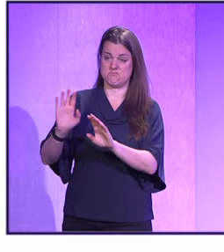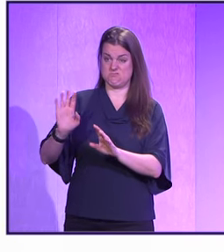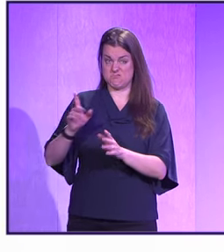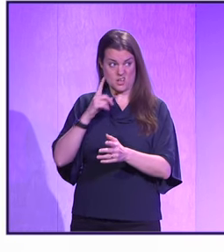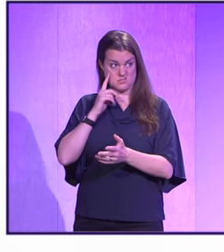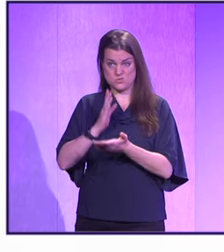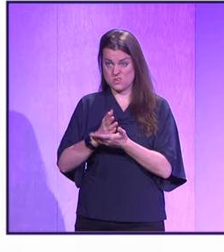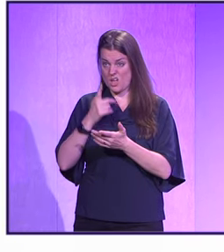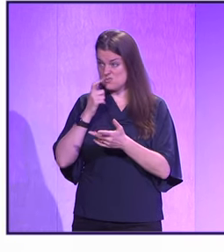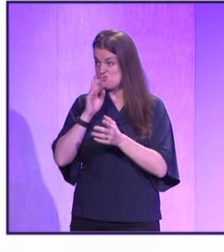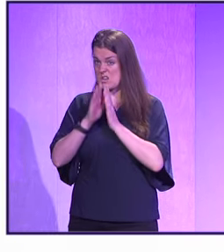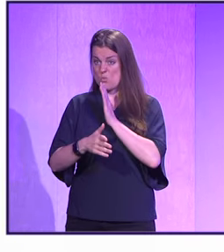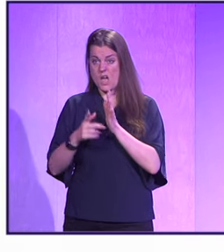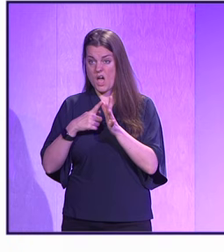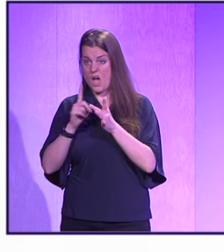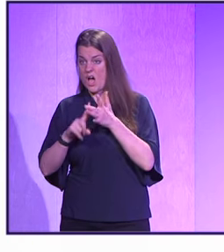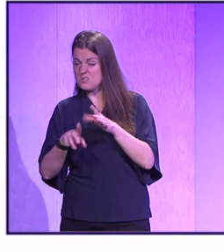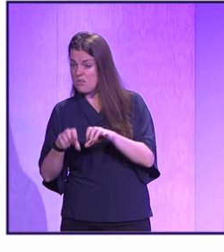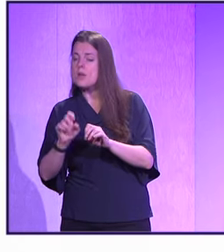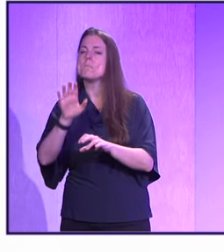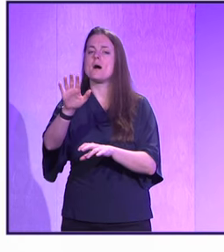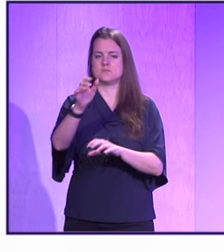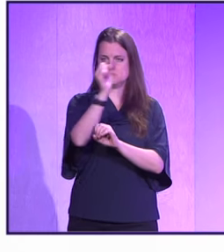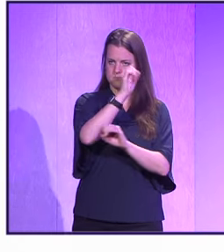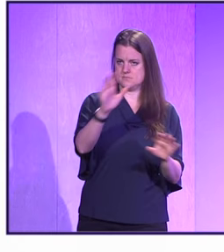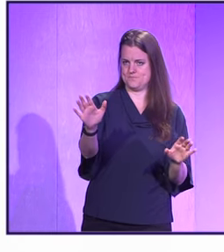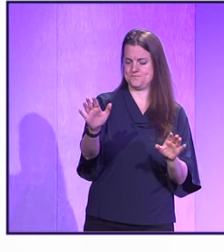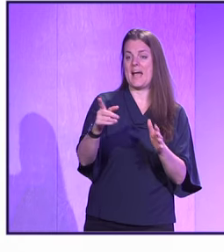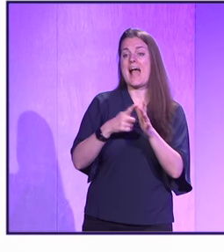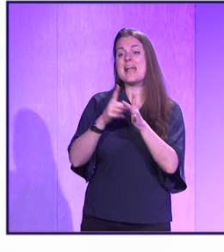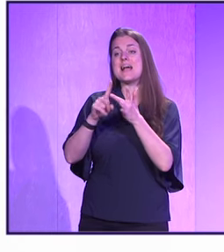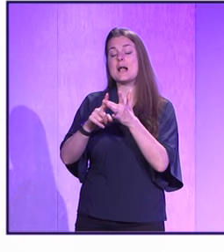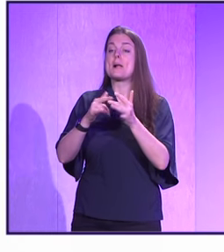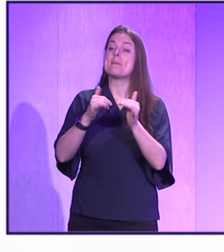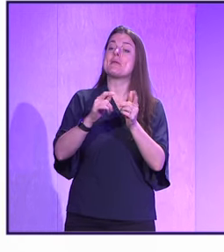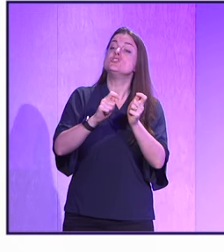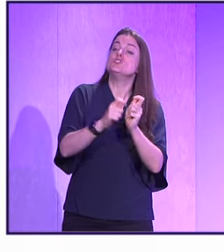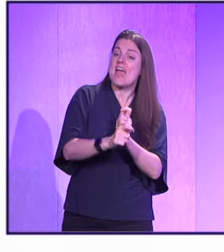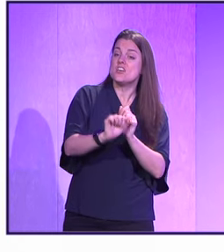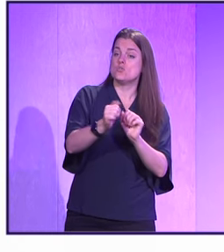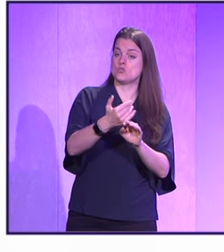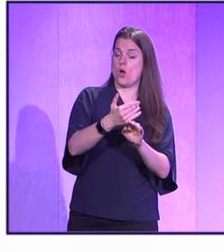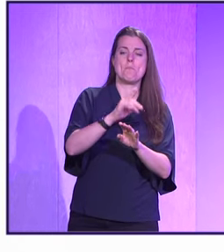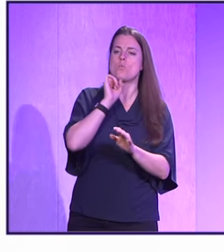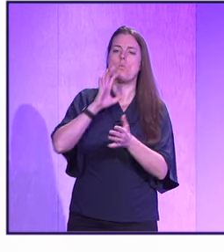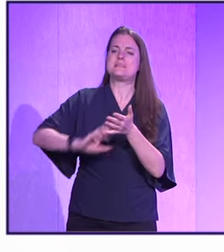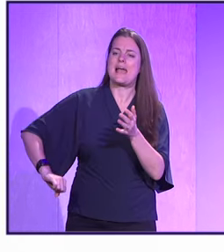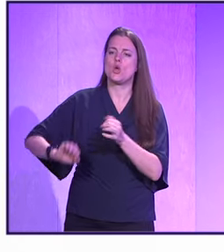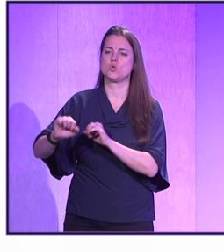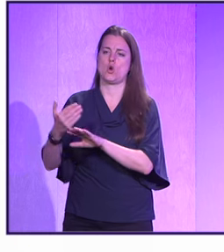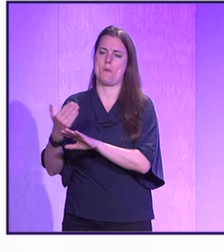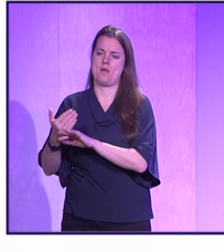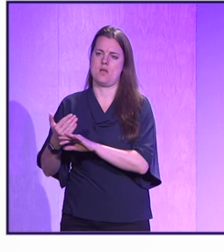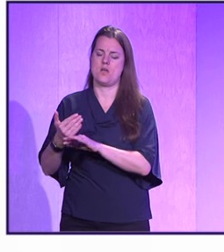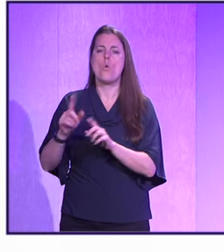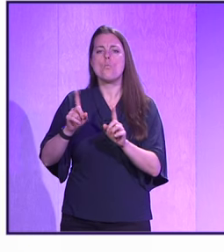start to experiment. But I want to give you some reassurance. AI may change your job, but it won't